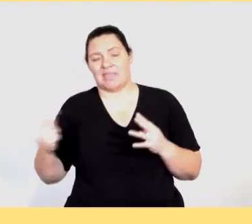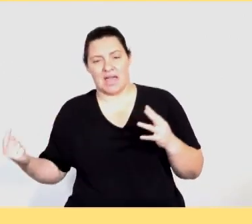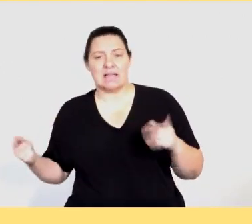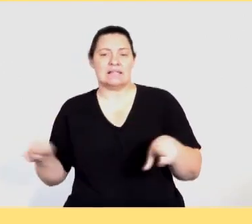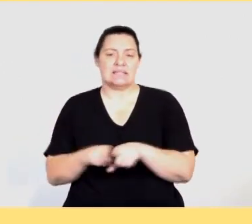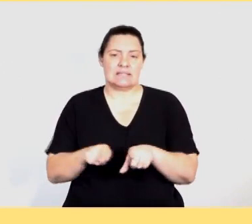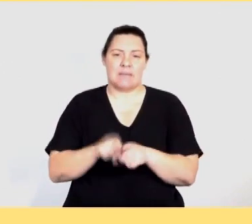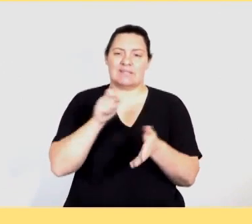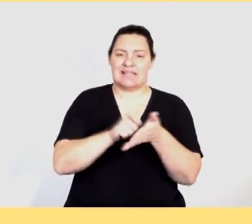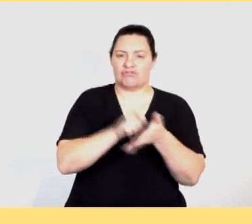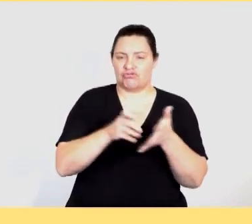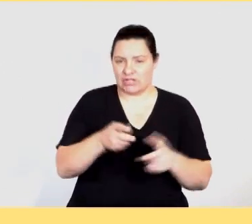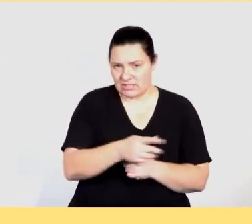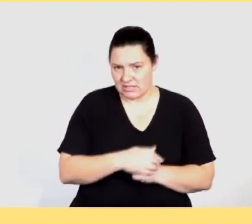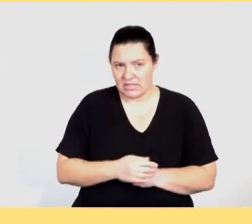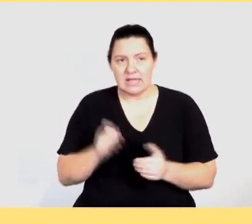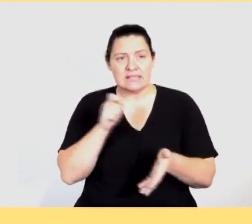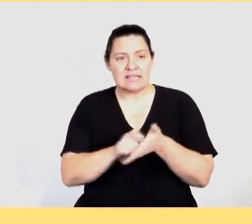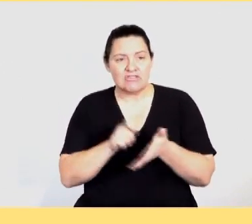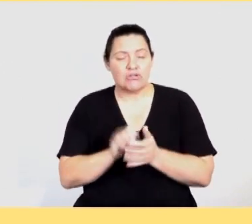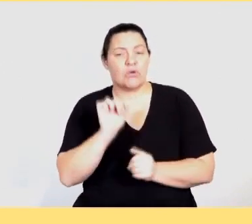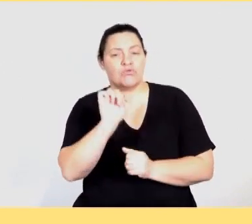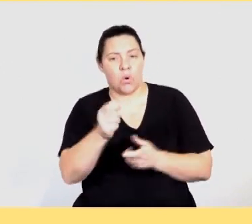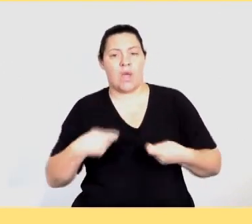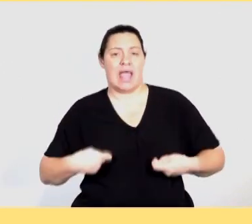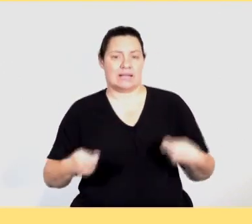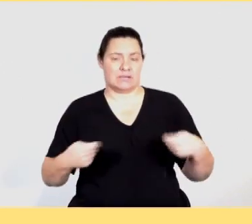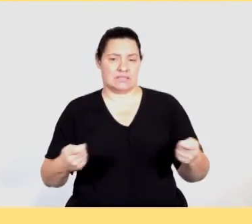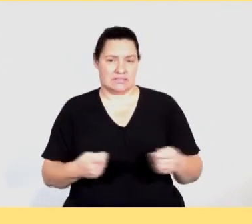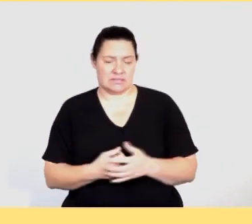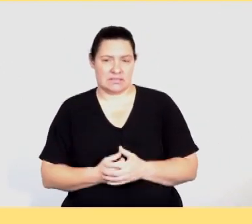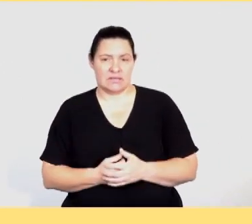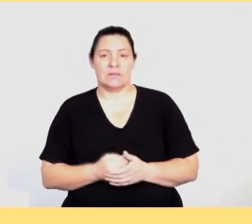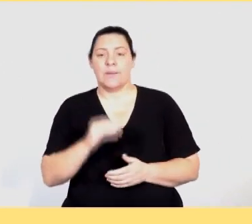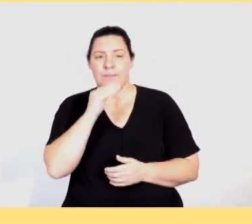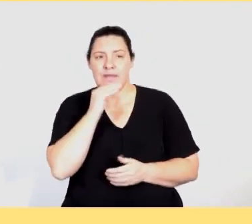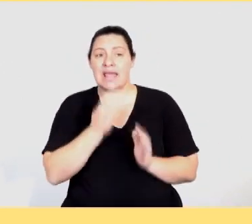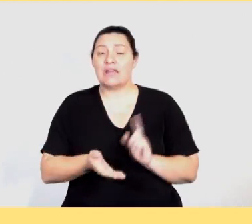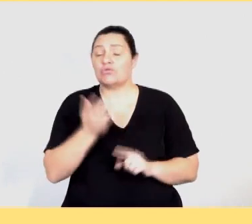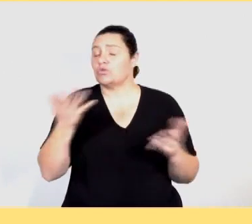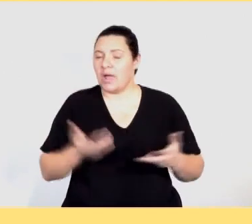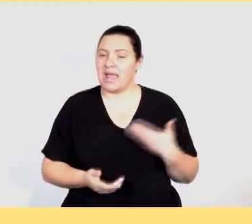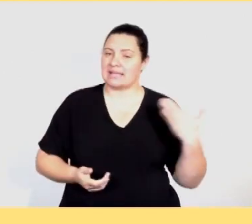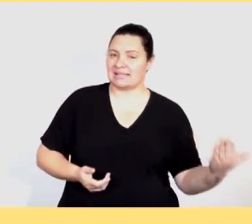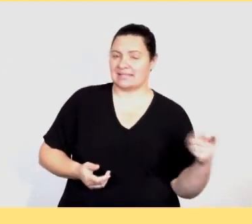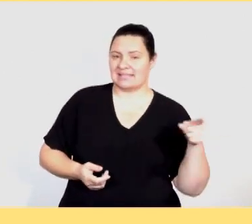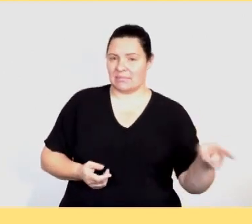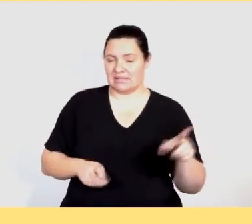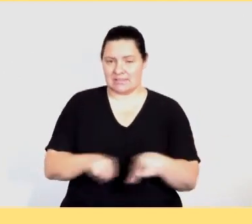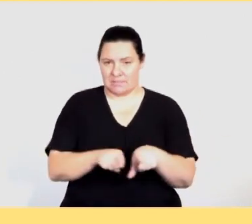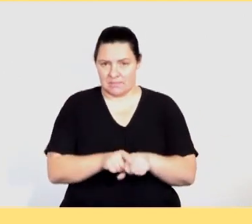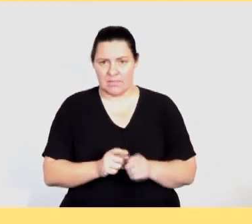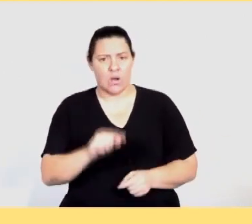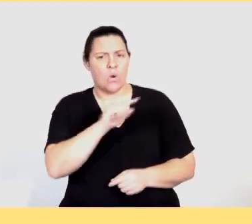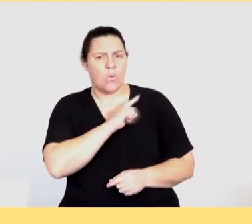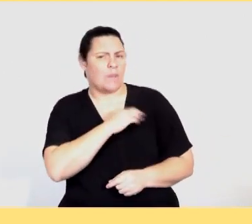others, such as stationery. Stationery is your expense, So it will increase on the debit side